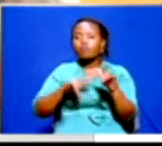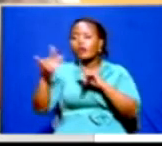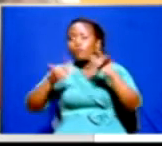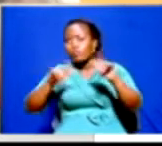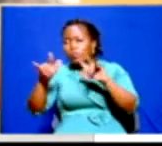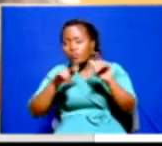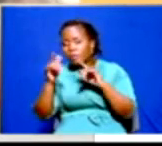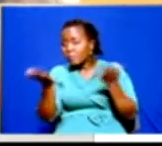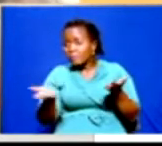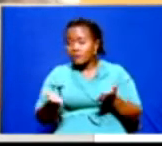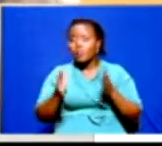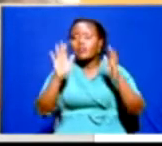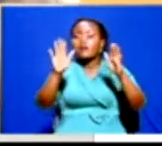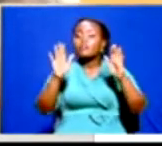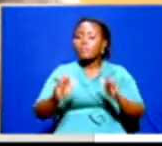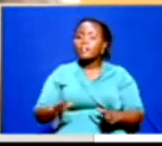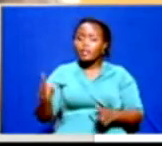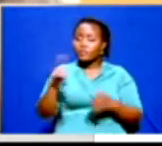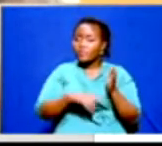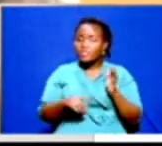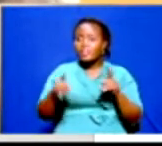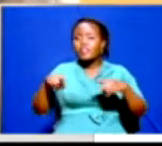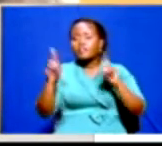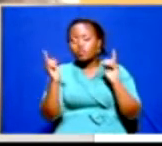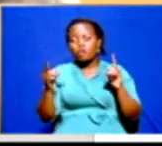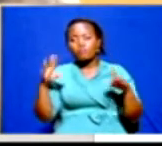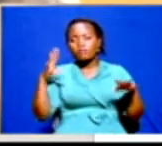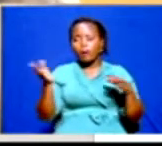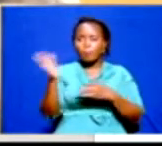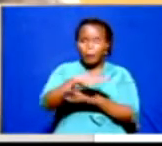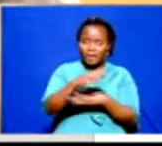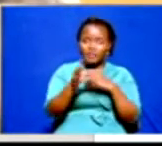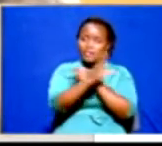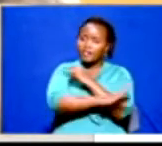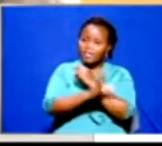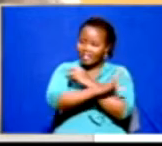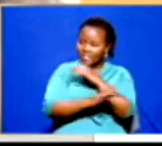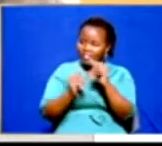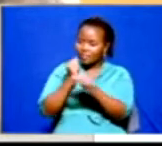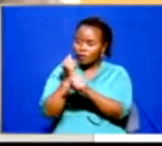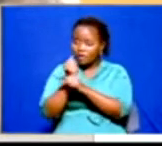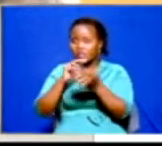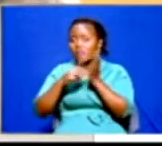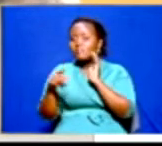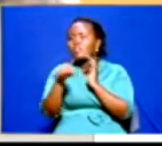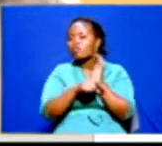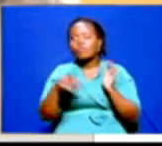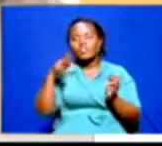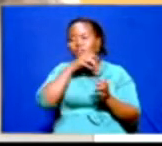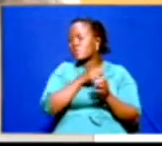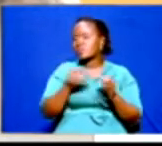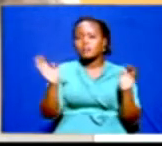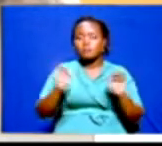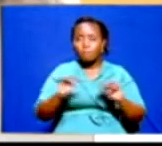it is important that, of course, they are plowing back to the country mm-hmm. again. So we are not losing anything. And